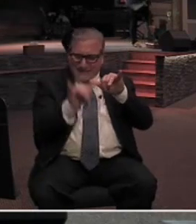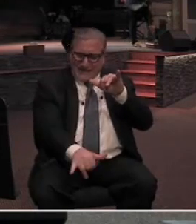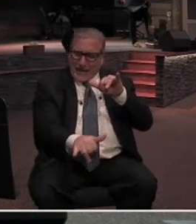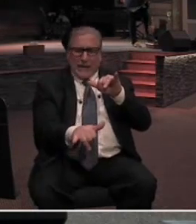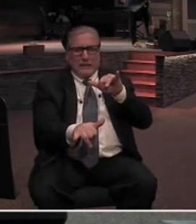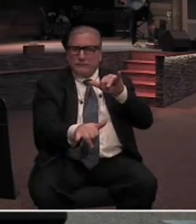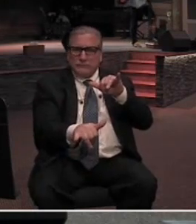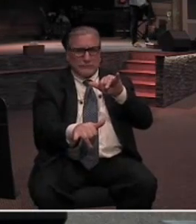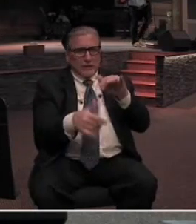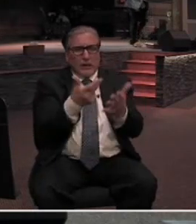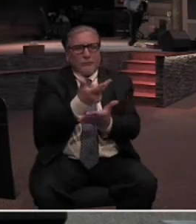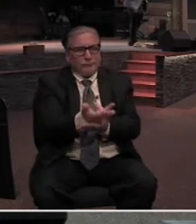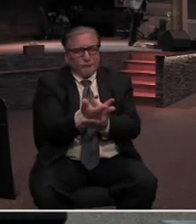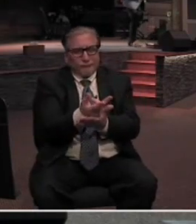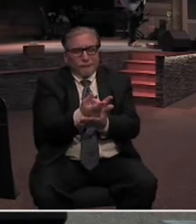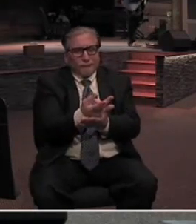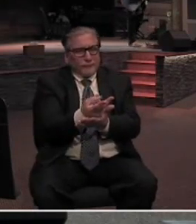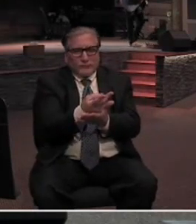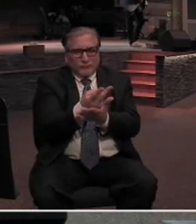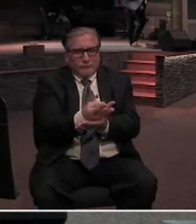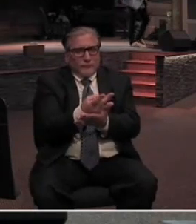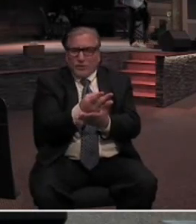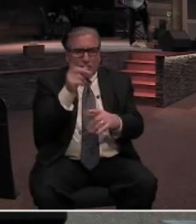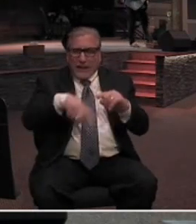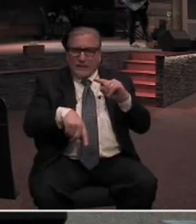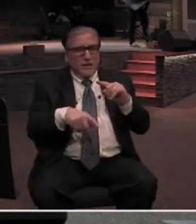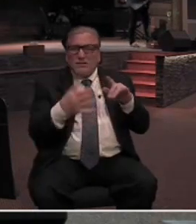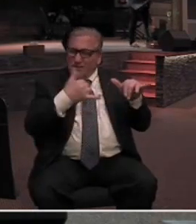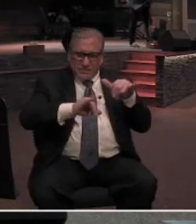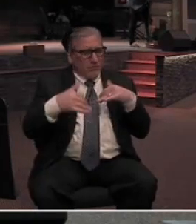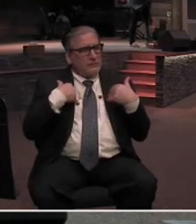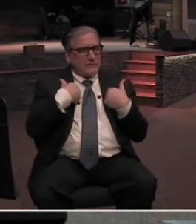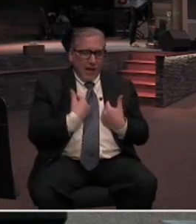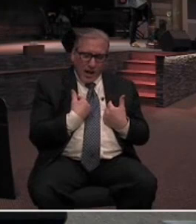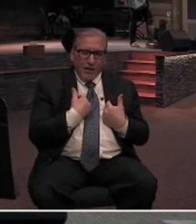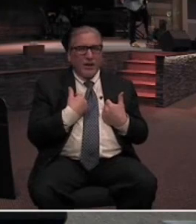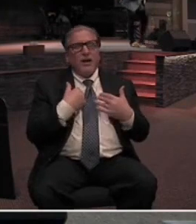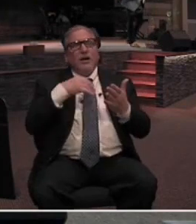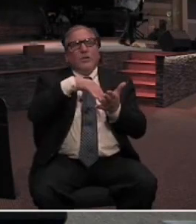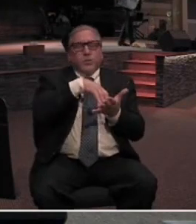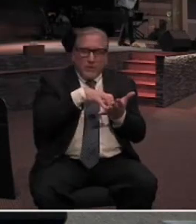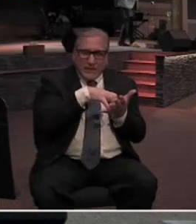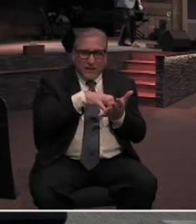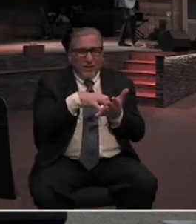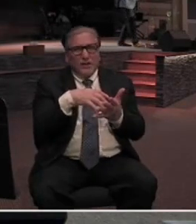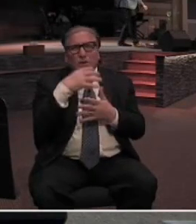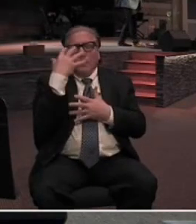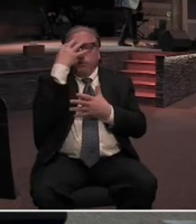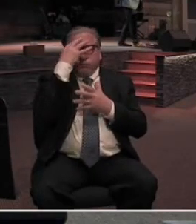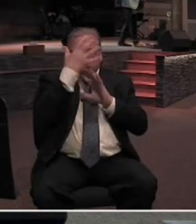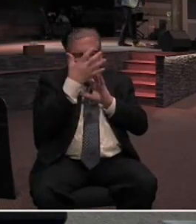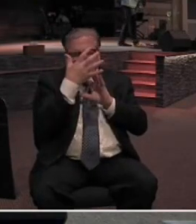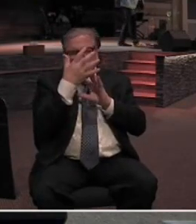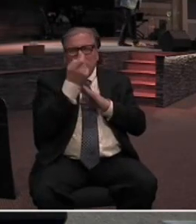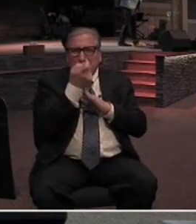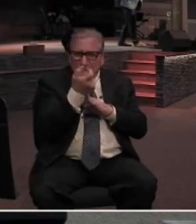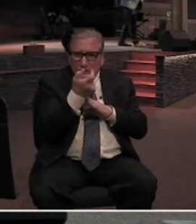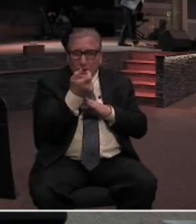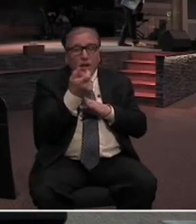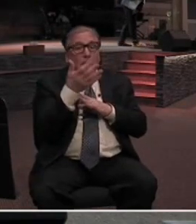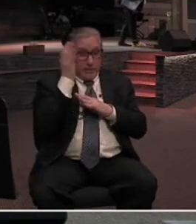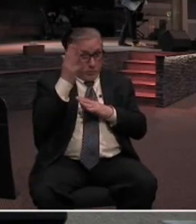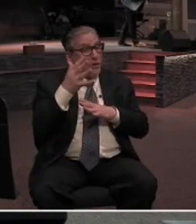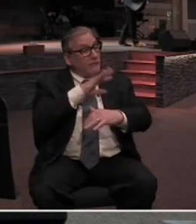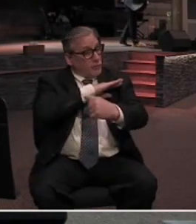still being tired. Yes, you're still weak. You're still a little dazed and confused, and you're going to have to